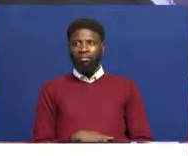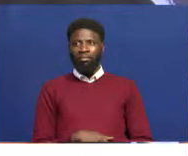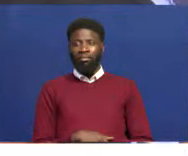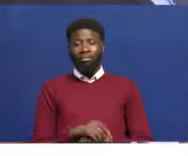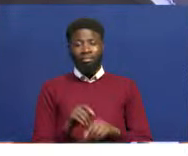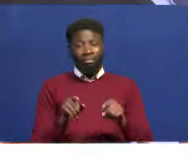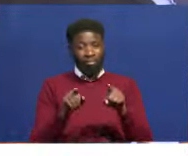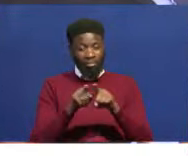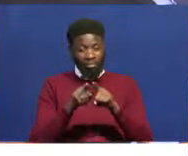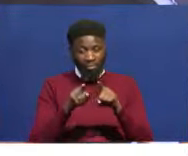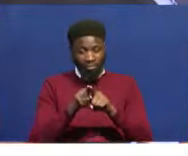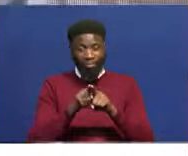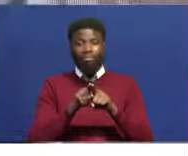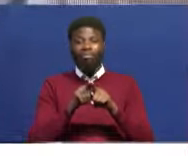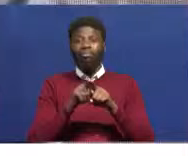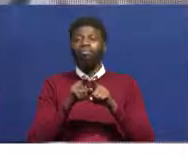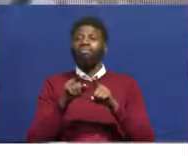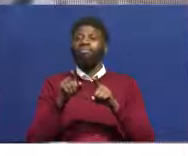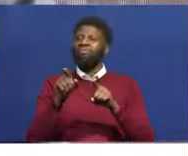and presidential decrees.